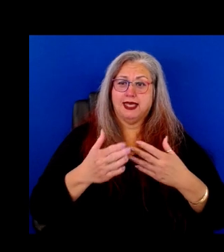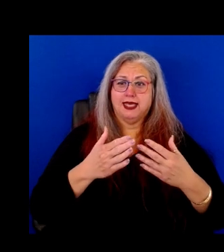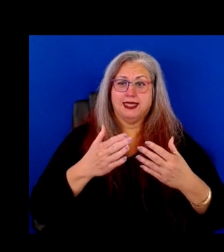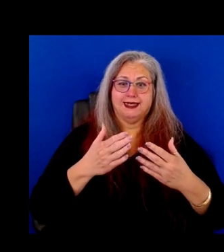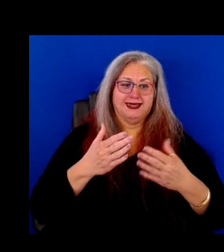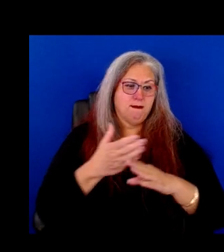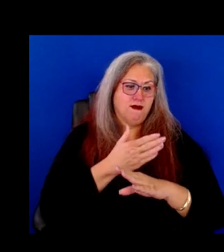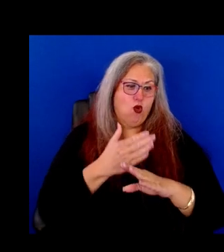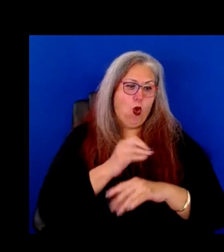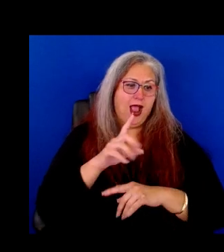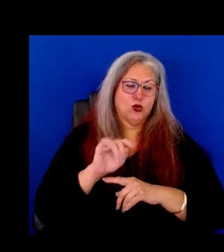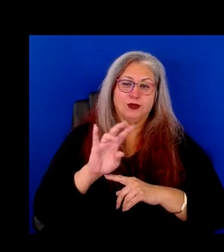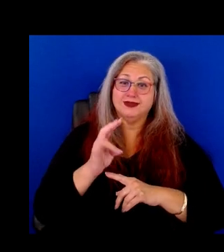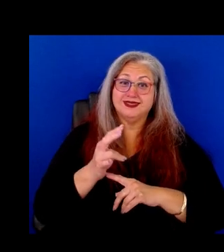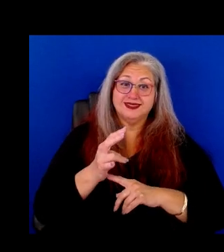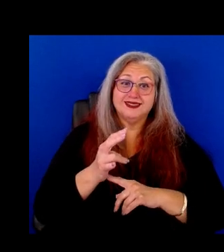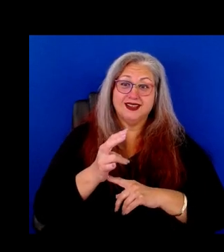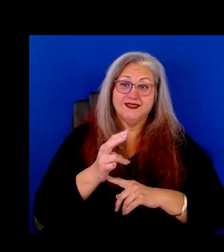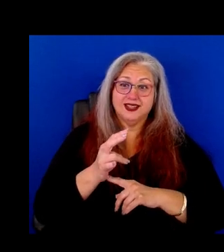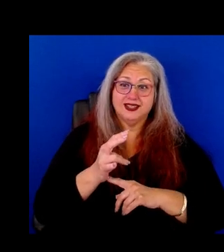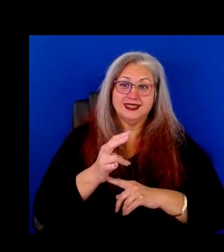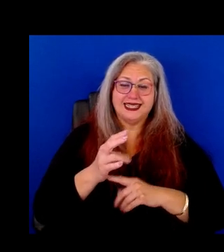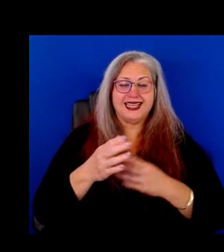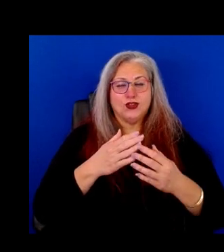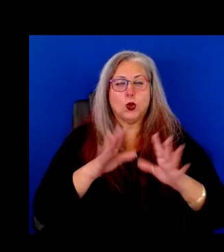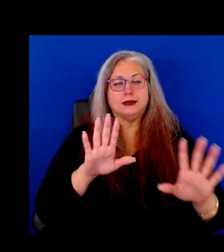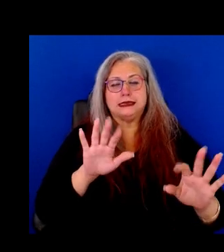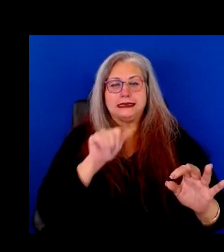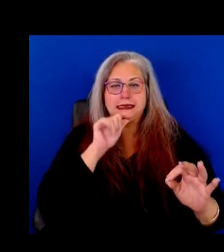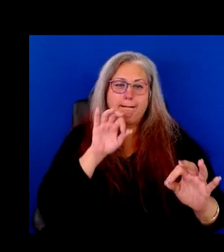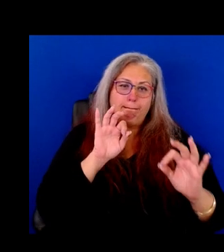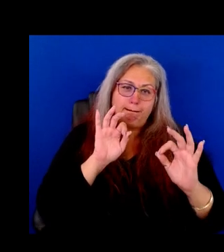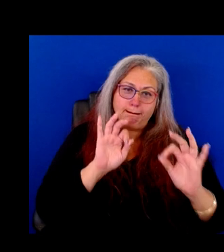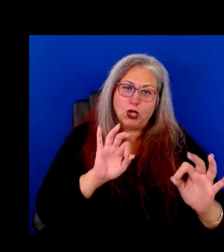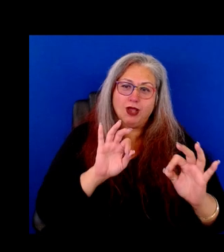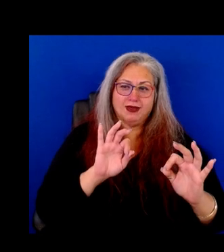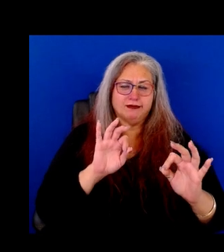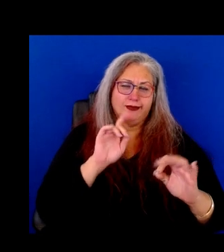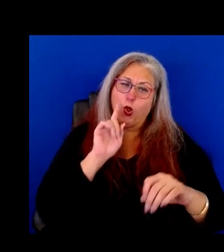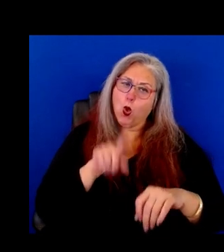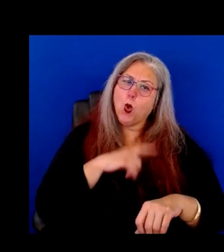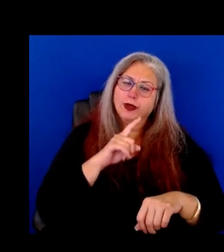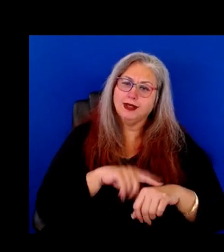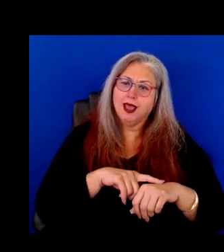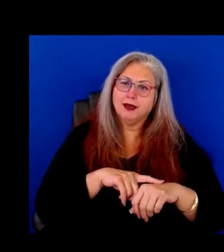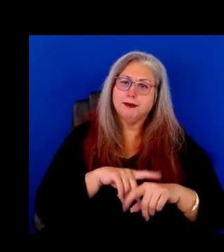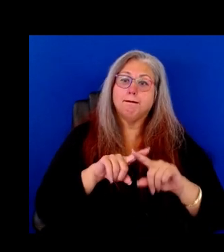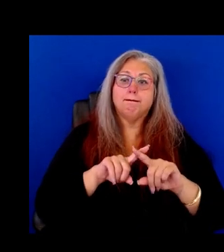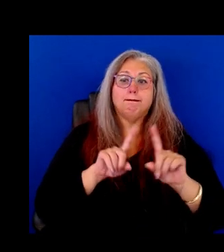even if before October 7th, things weren't that peachy for the longest time.